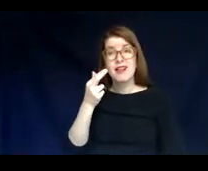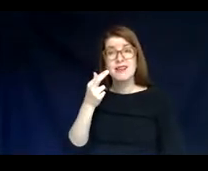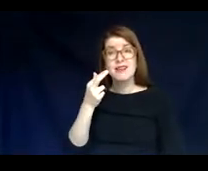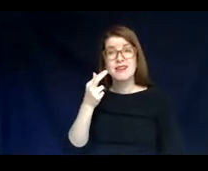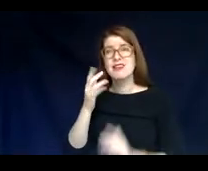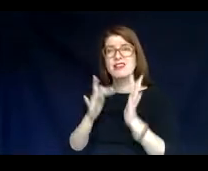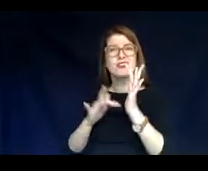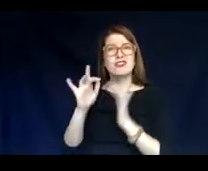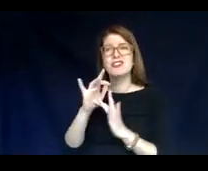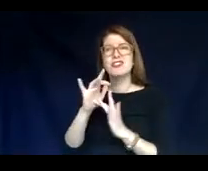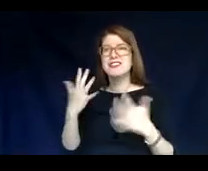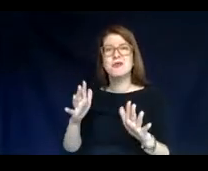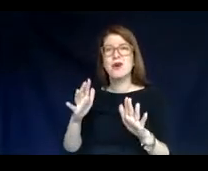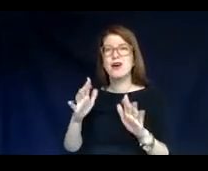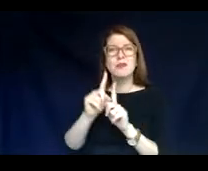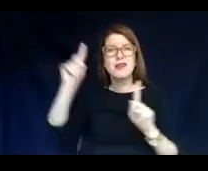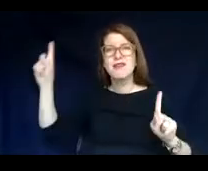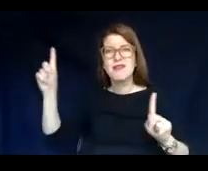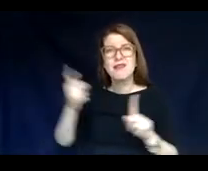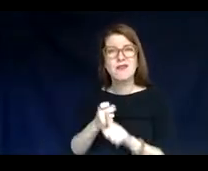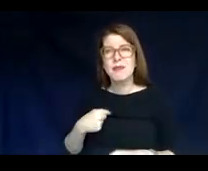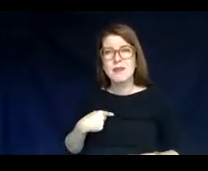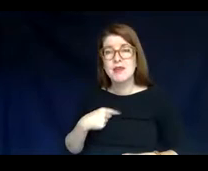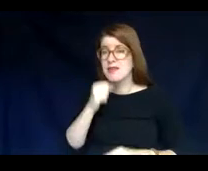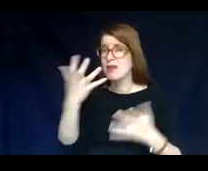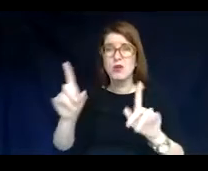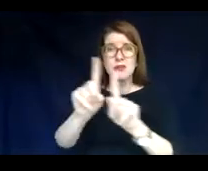apart from me or you.